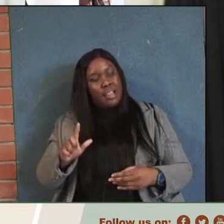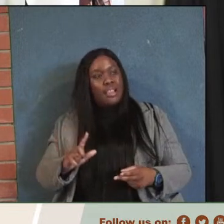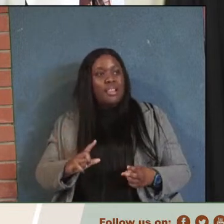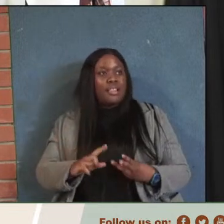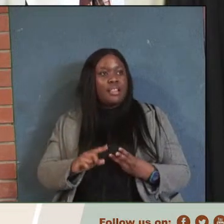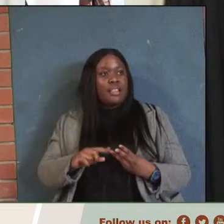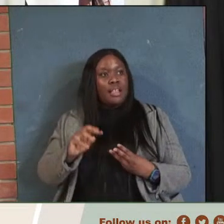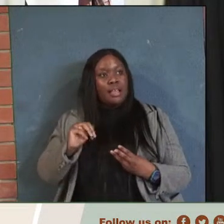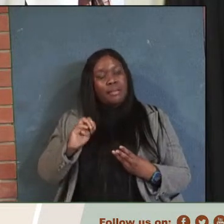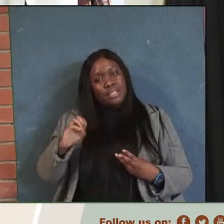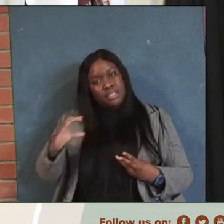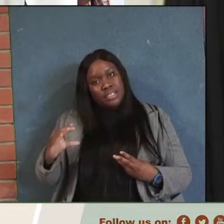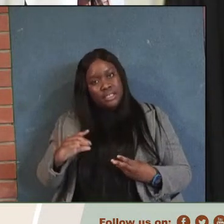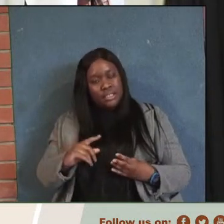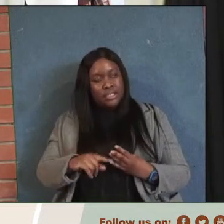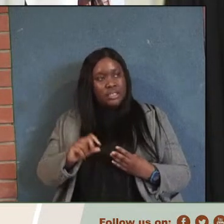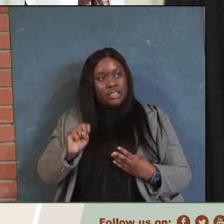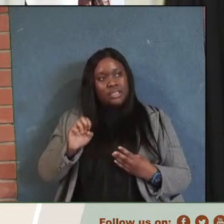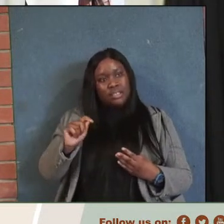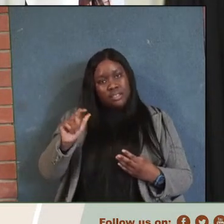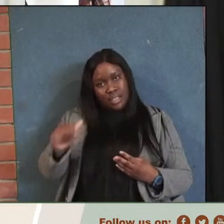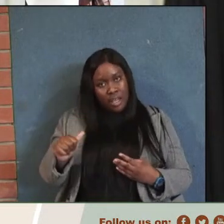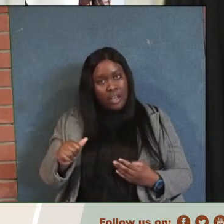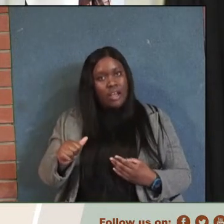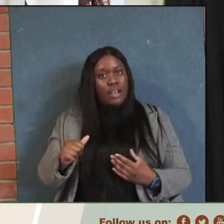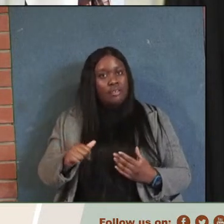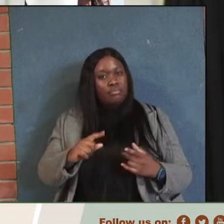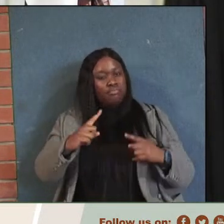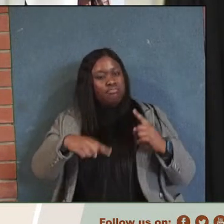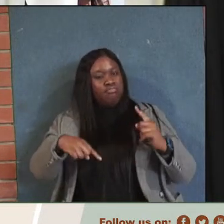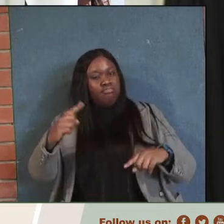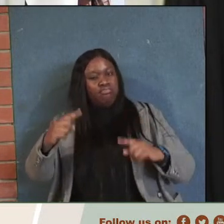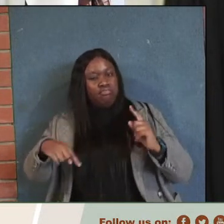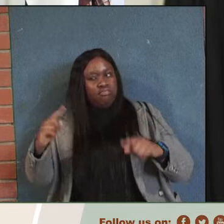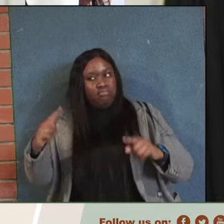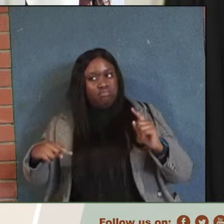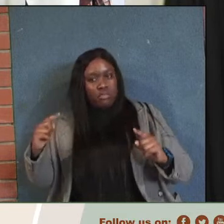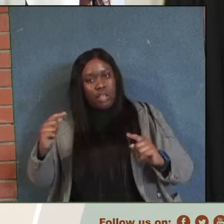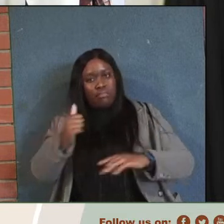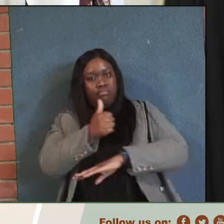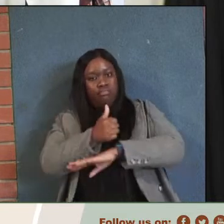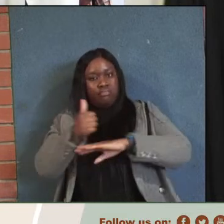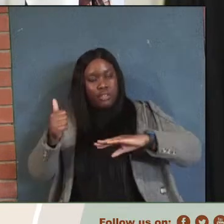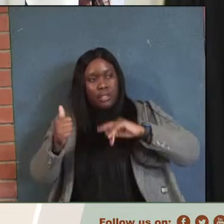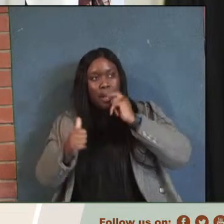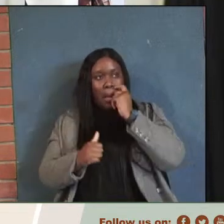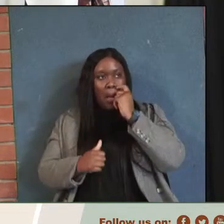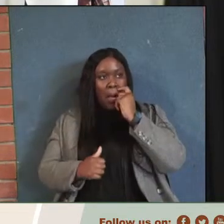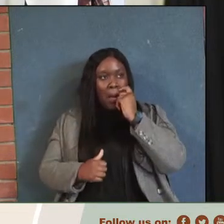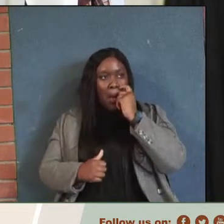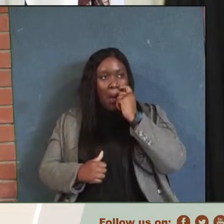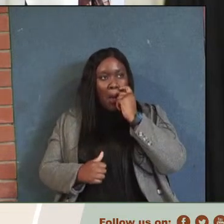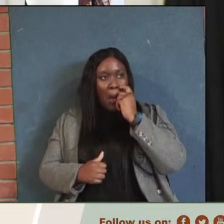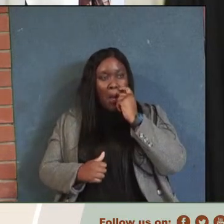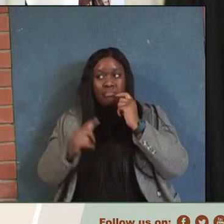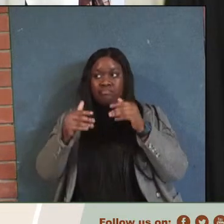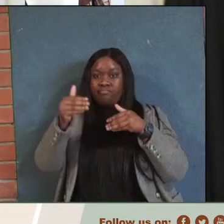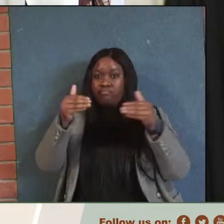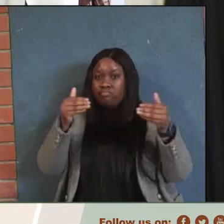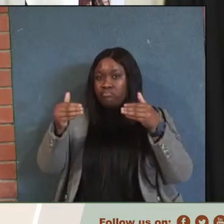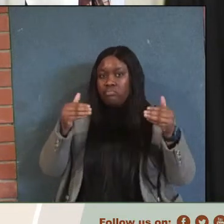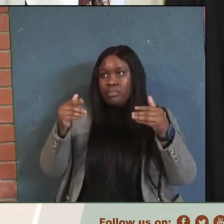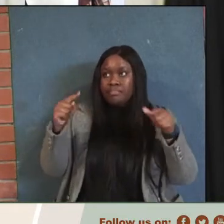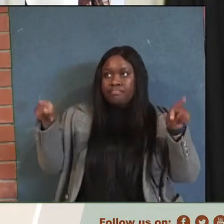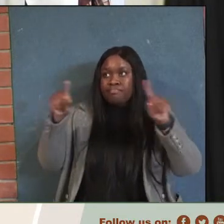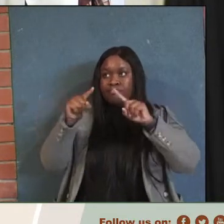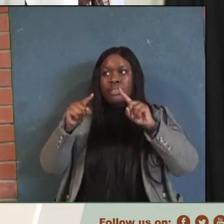from the IEC, CETA, and other strategic partners, members of the organizing committee for this event today,